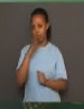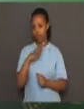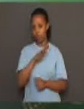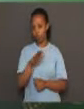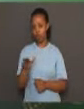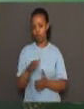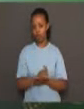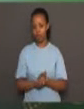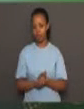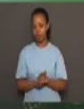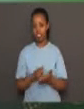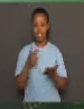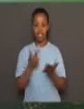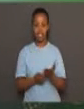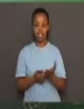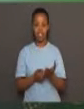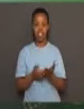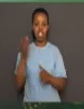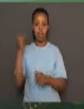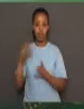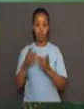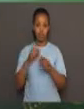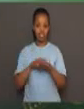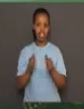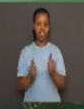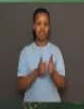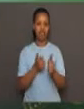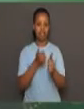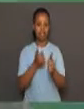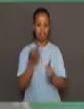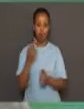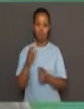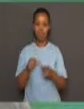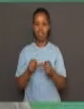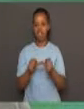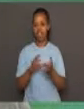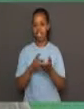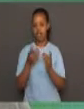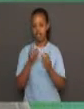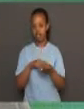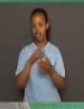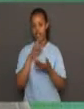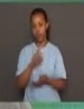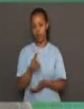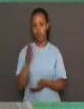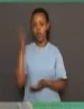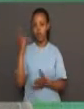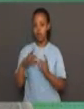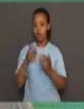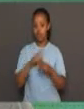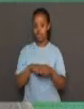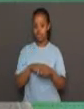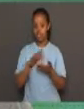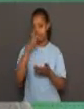humans. This is a continuation from our last lesson. In our last lesson,